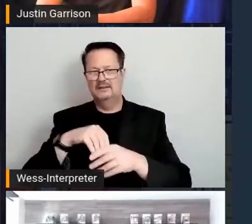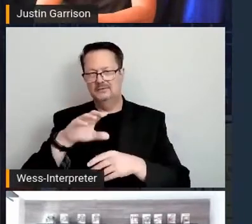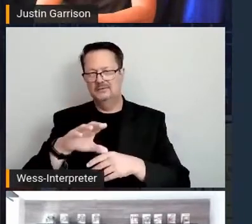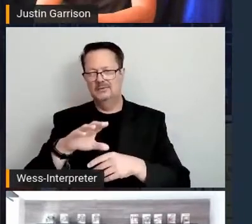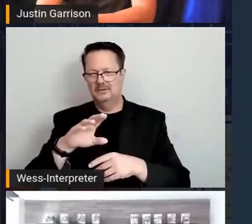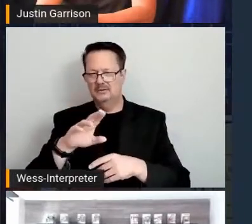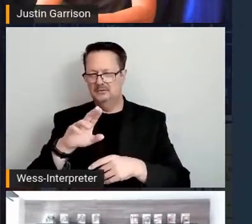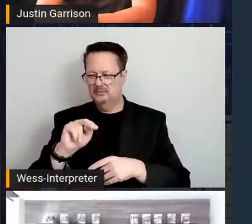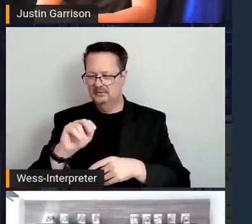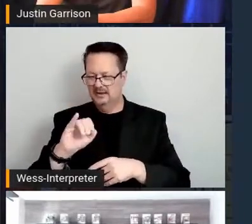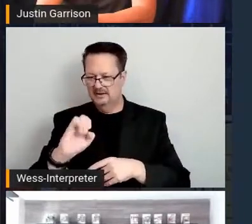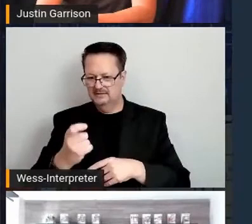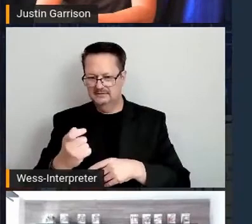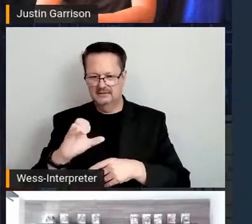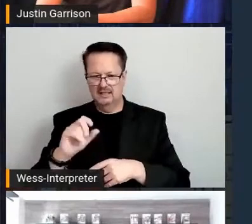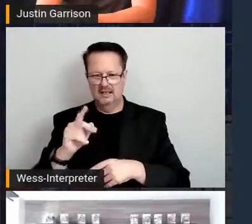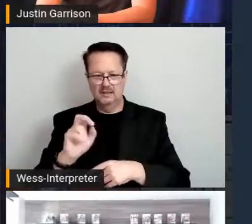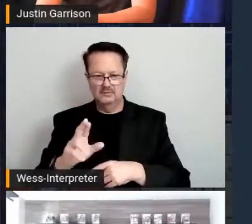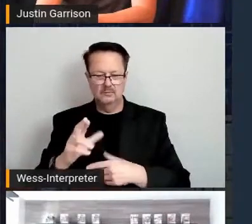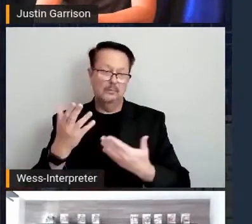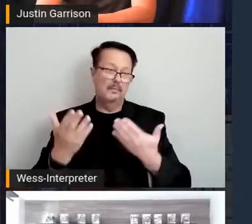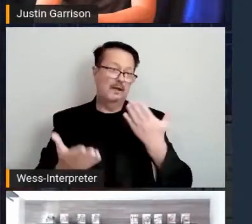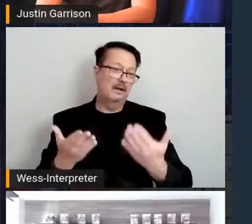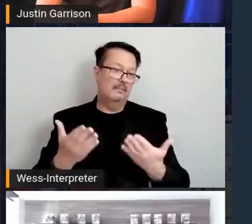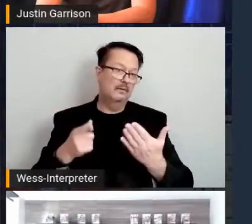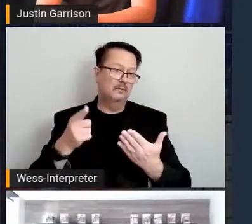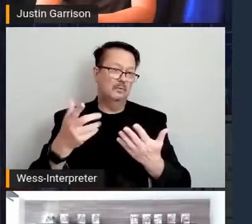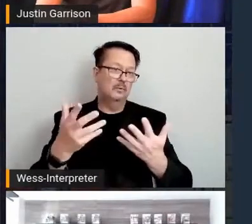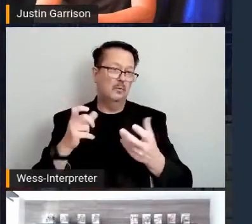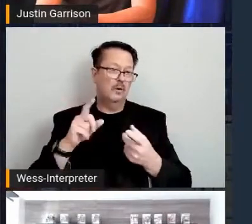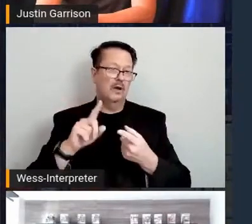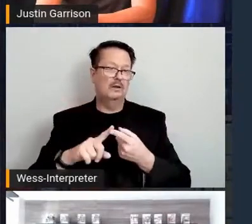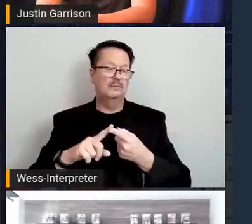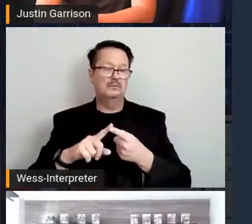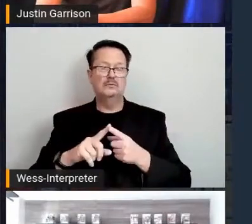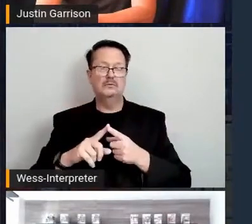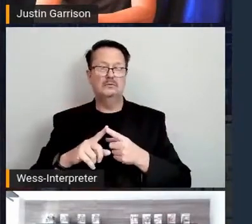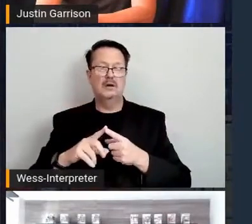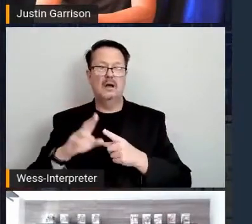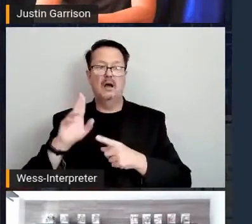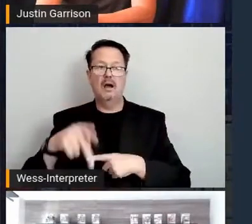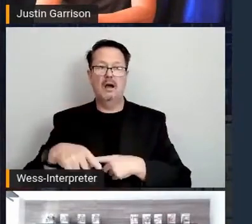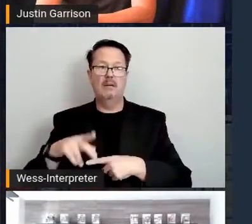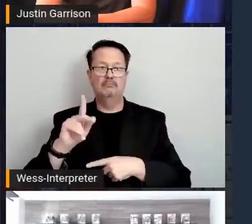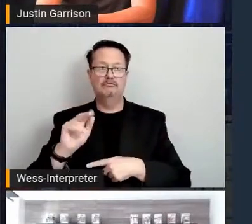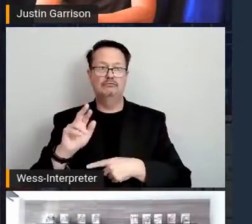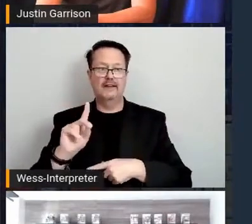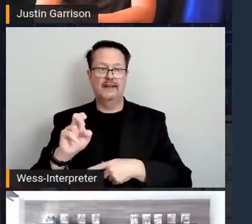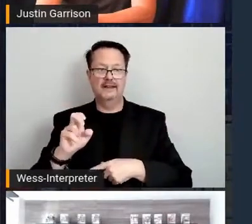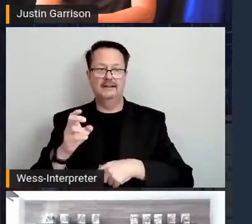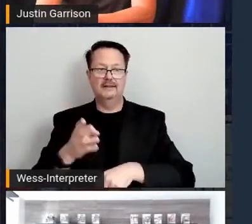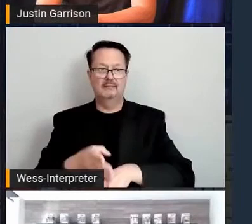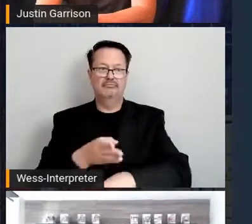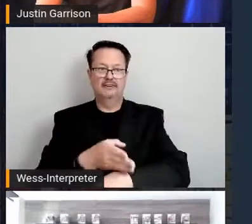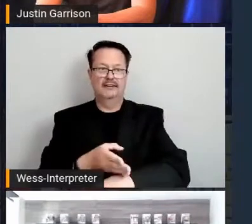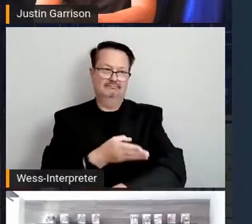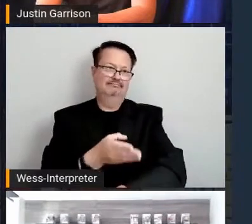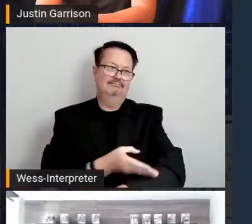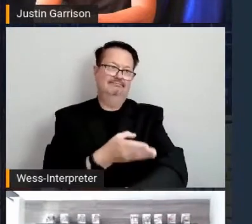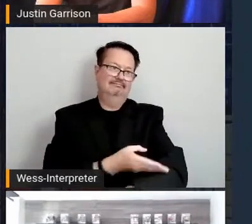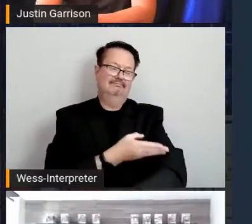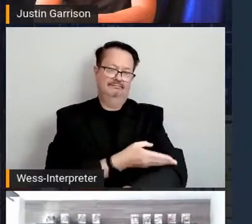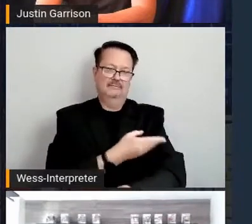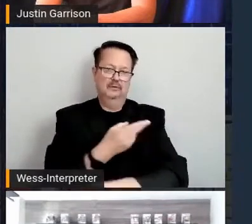to maybe perform an upgrade of the OS itself using the partition mechanism and